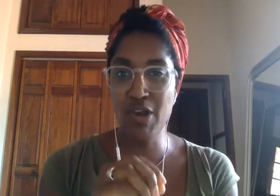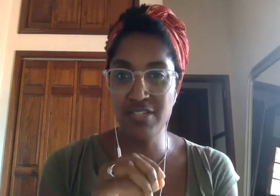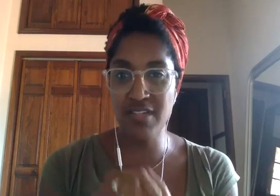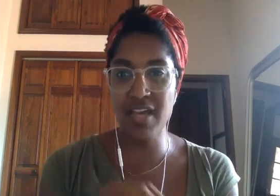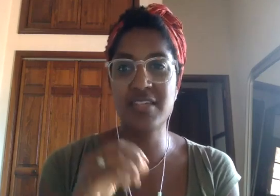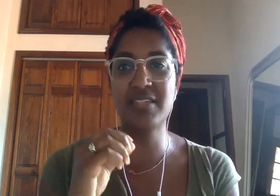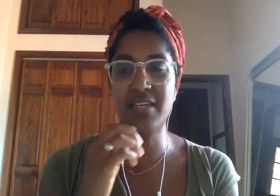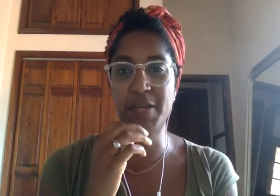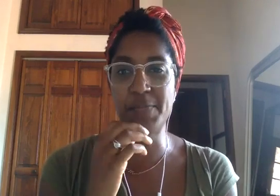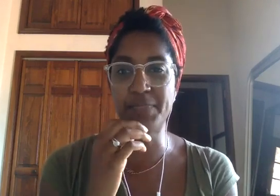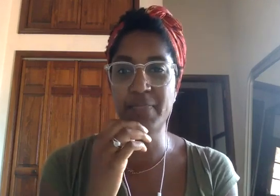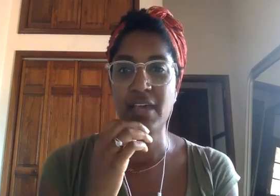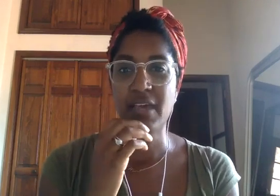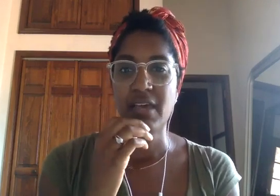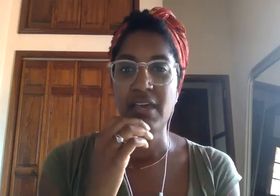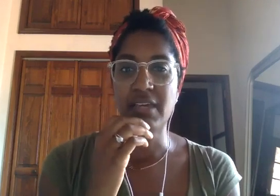or marginalized,